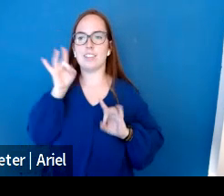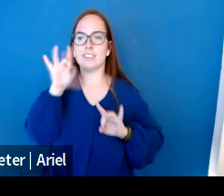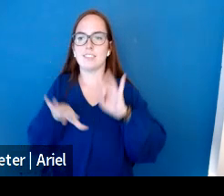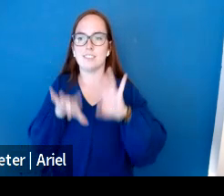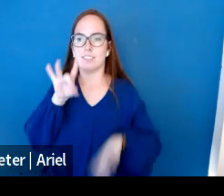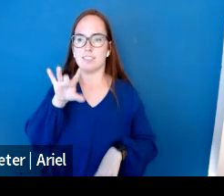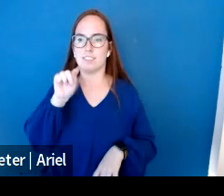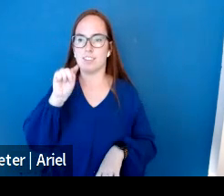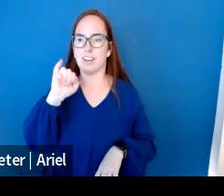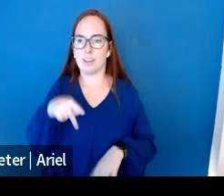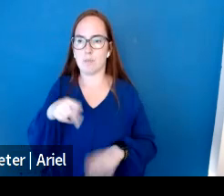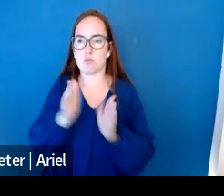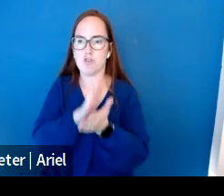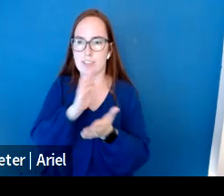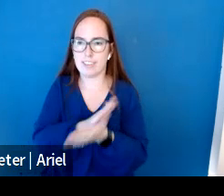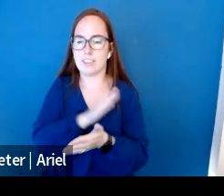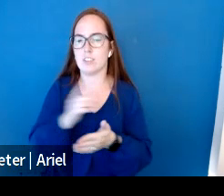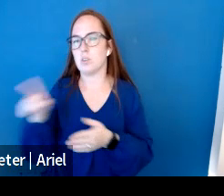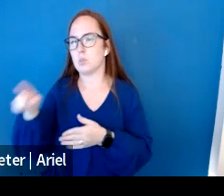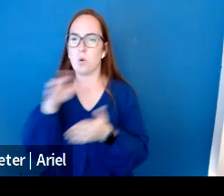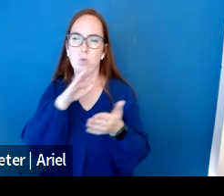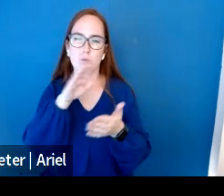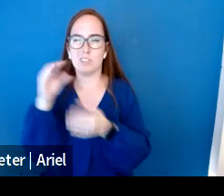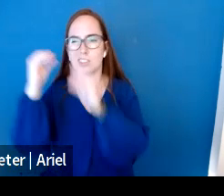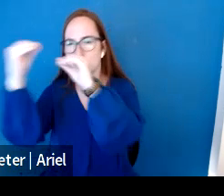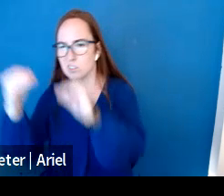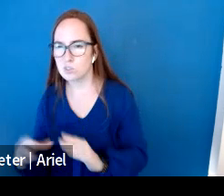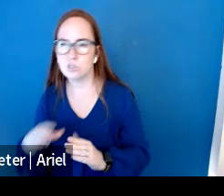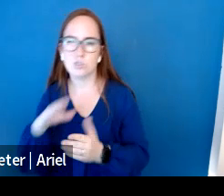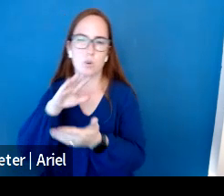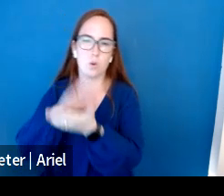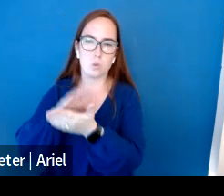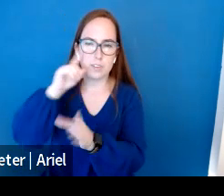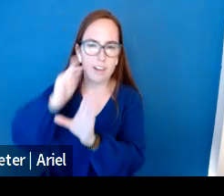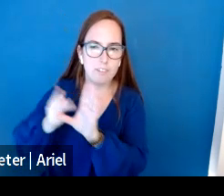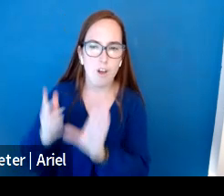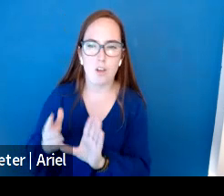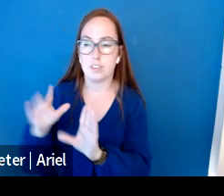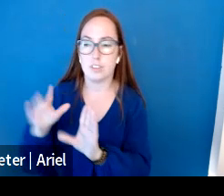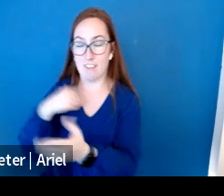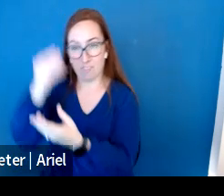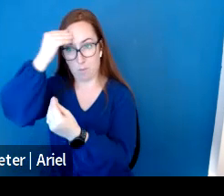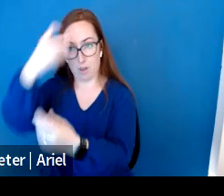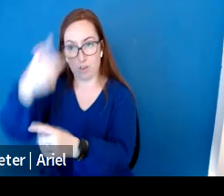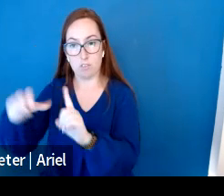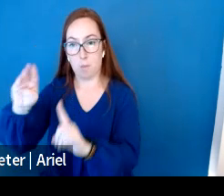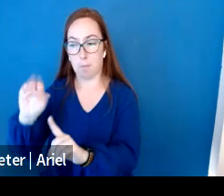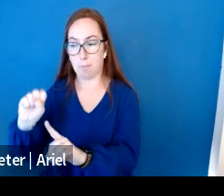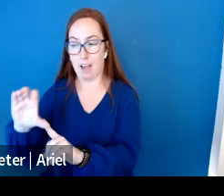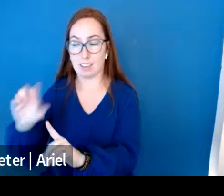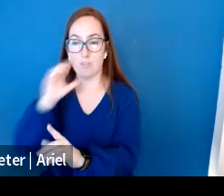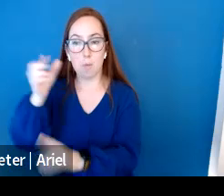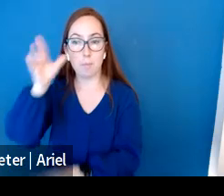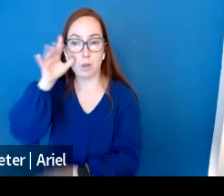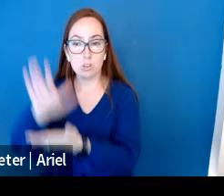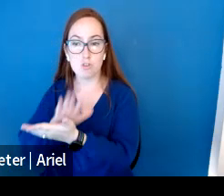school psychologists and other professionals can share with parents and caregivers that mirror what